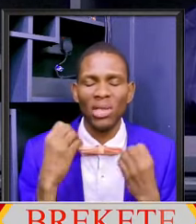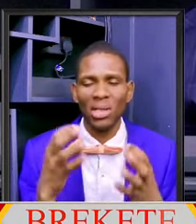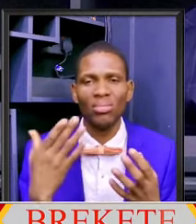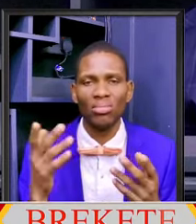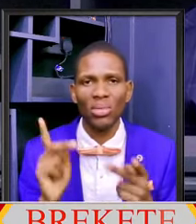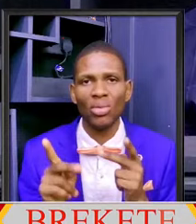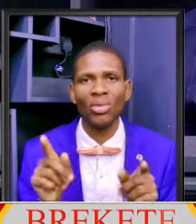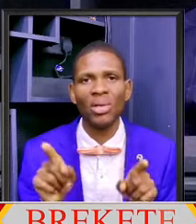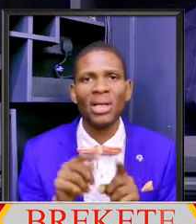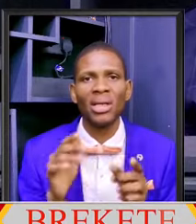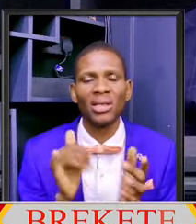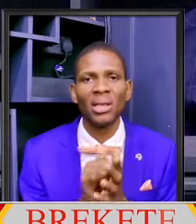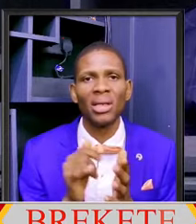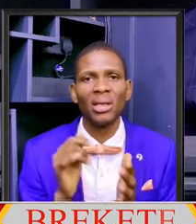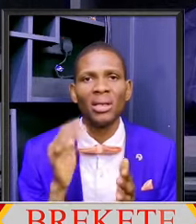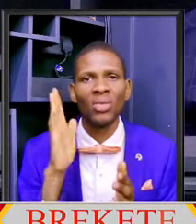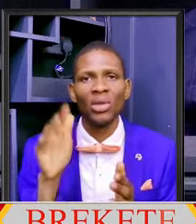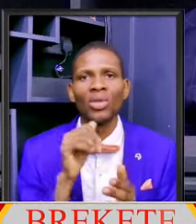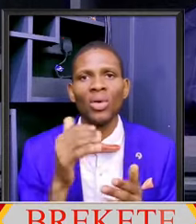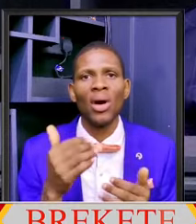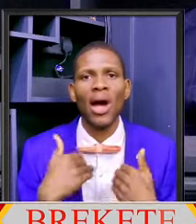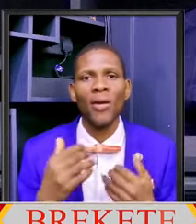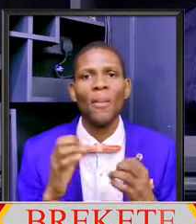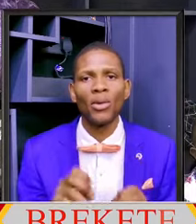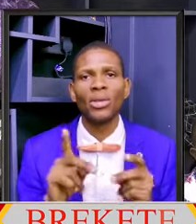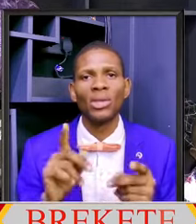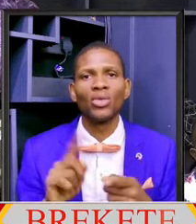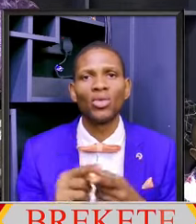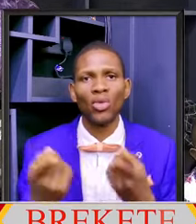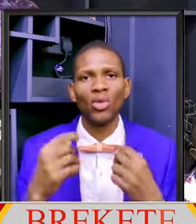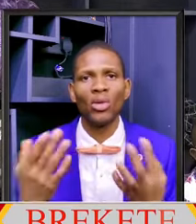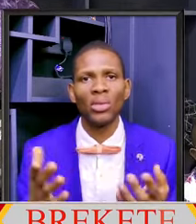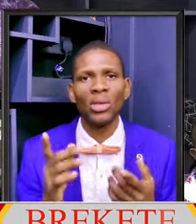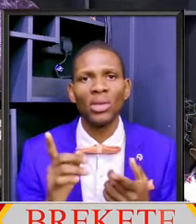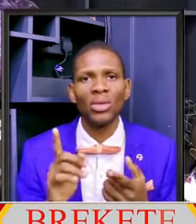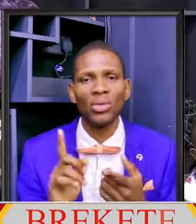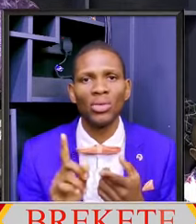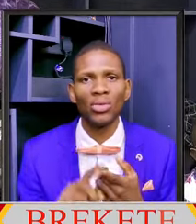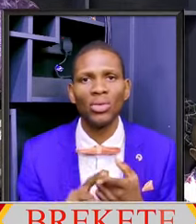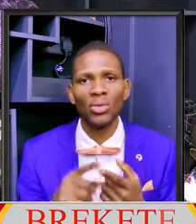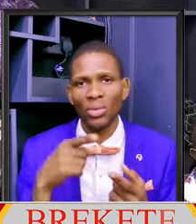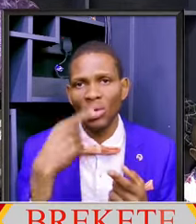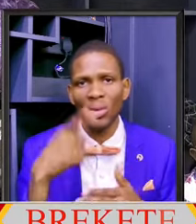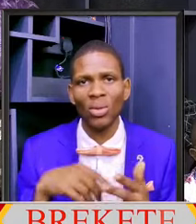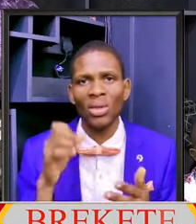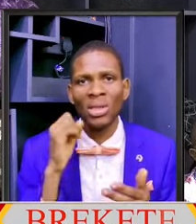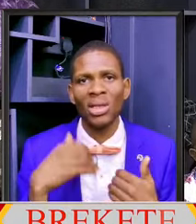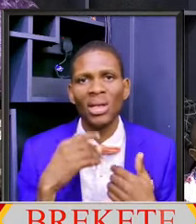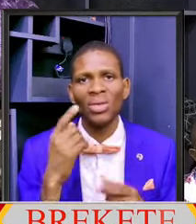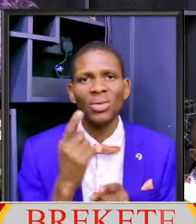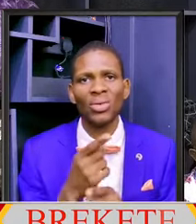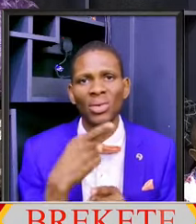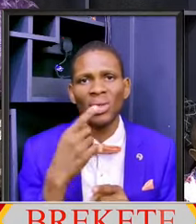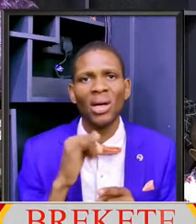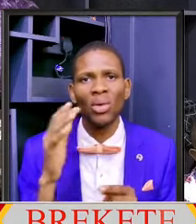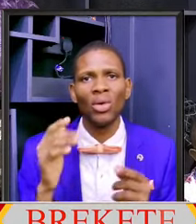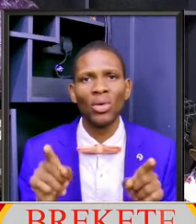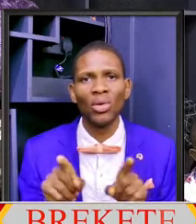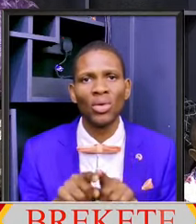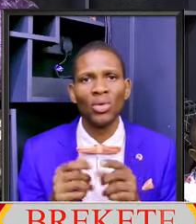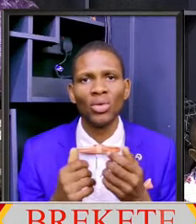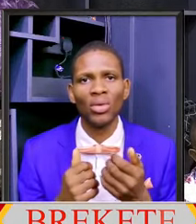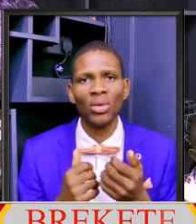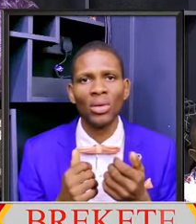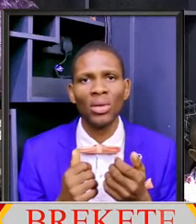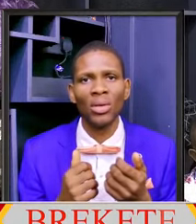sir. Who will not have the opportunity of coming here to say what she has just said. I will also support her